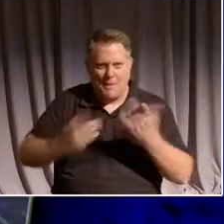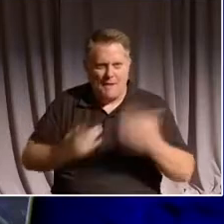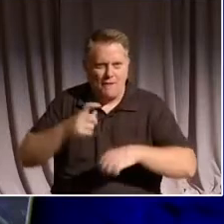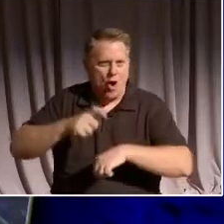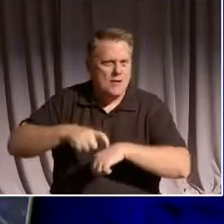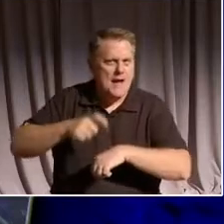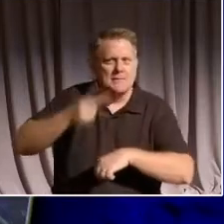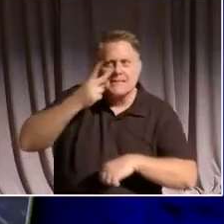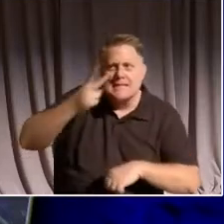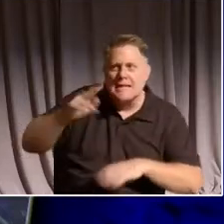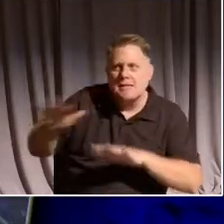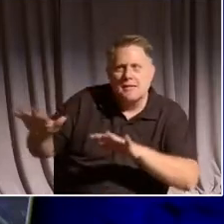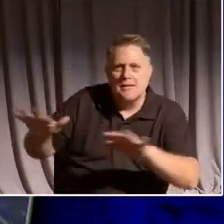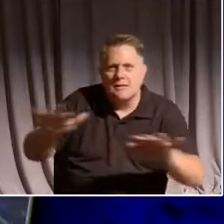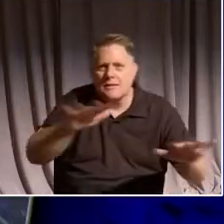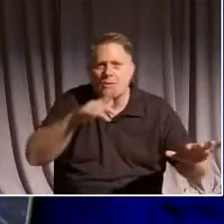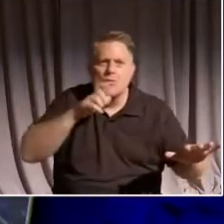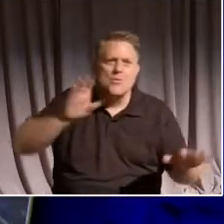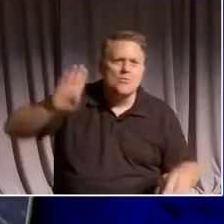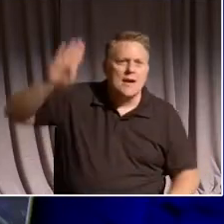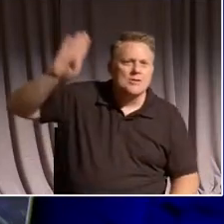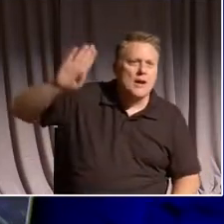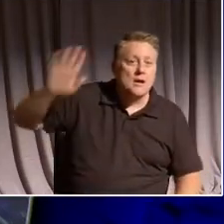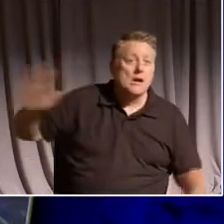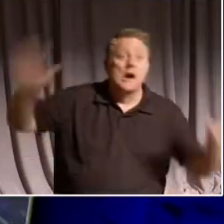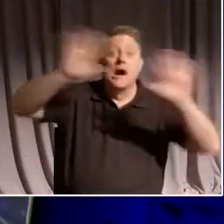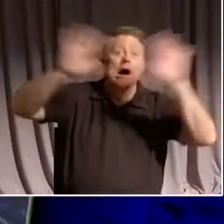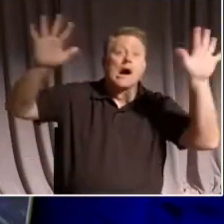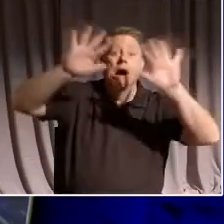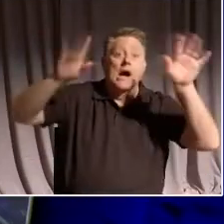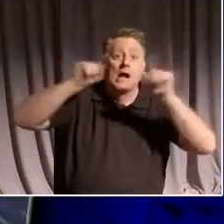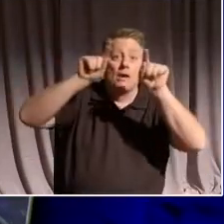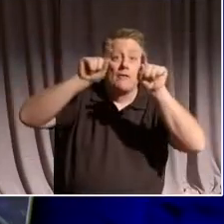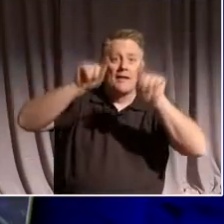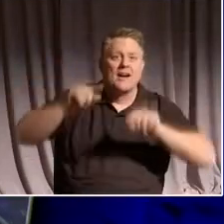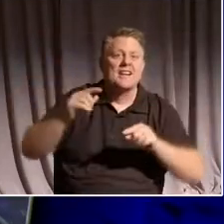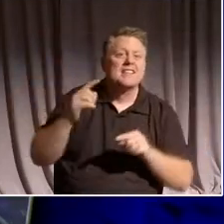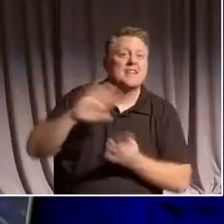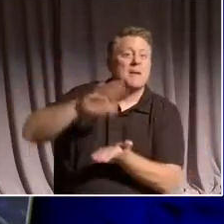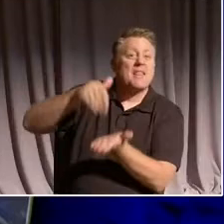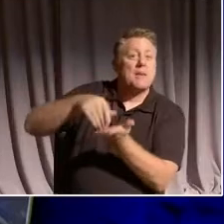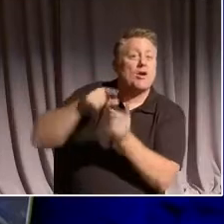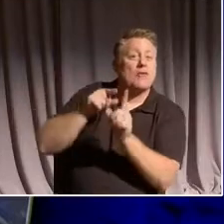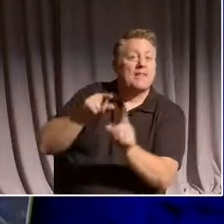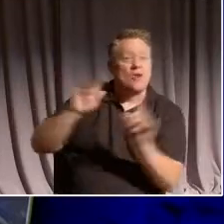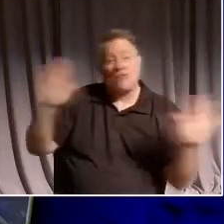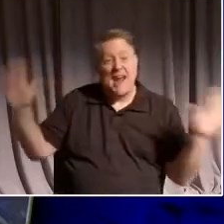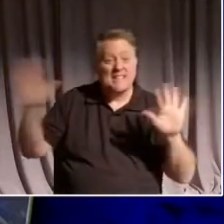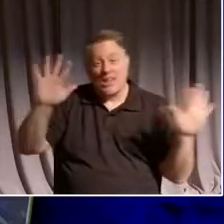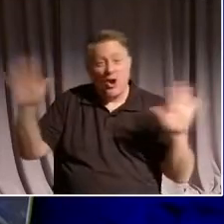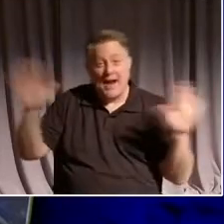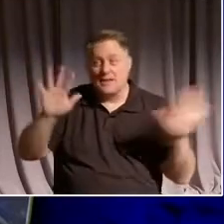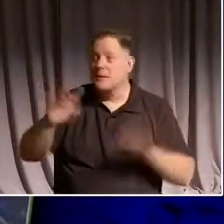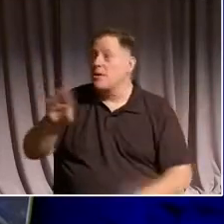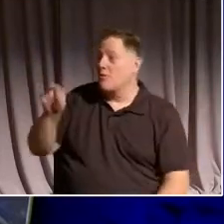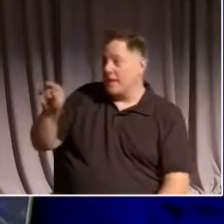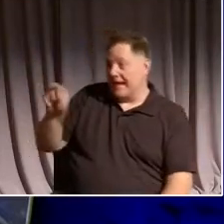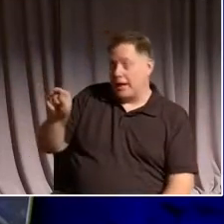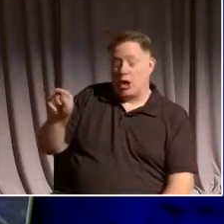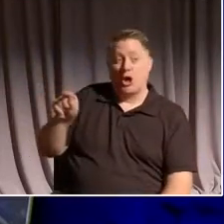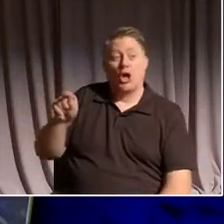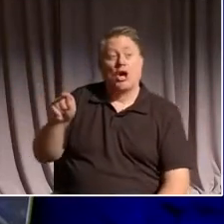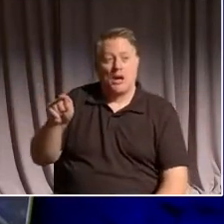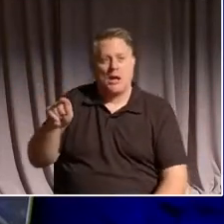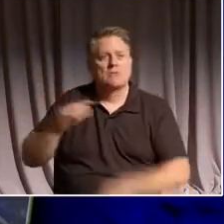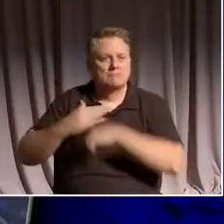hard time seeing who is raising their hands. Oh, we have somebody in the center here raising their hands. We have some on the side.